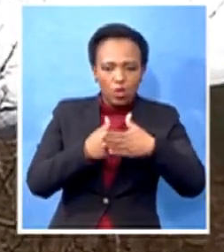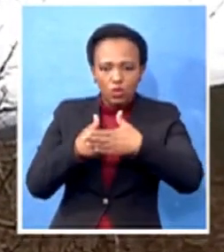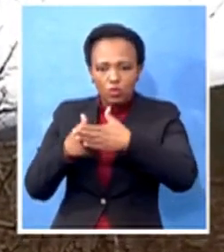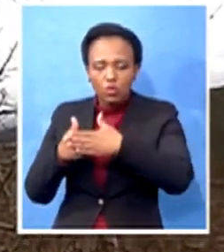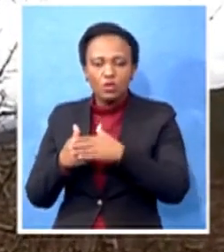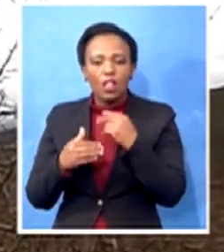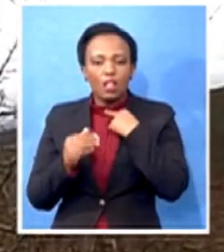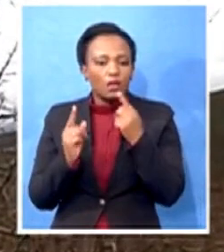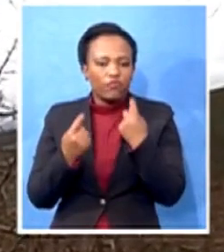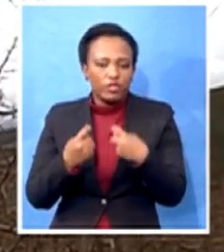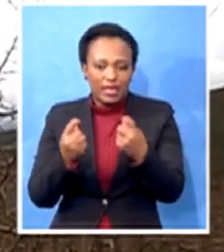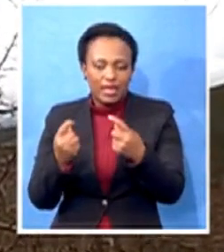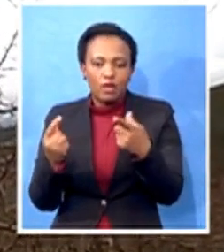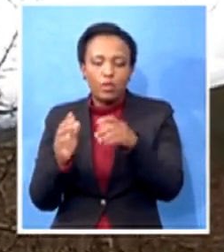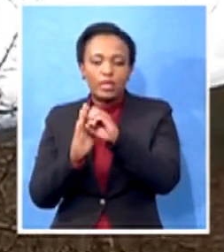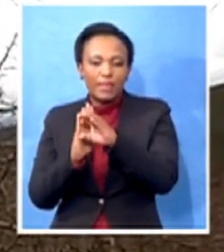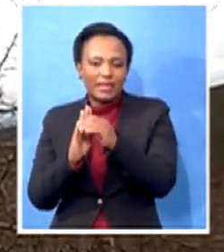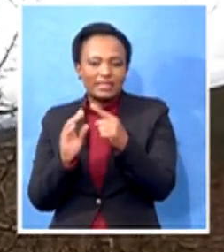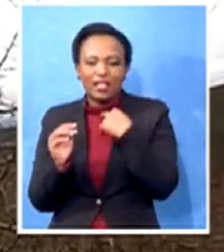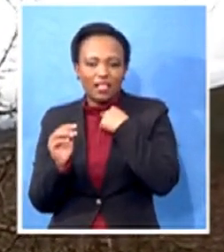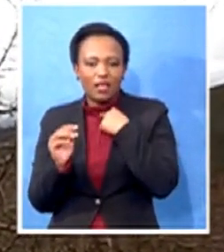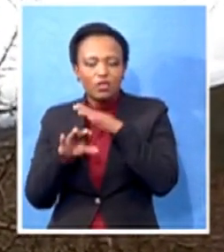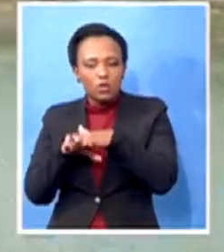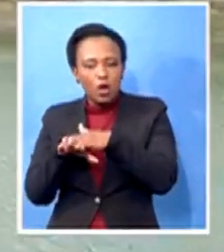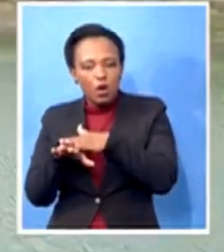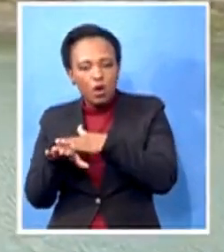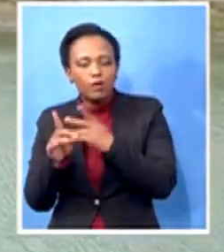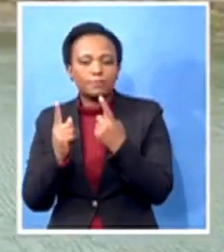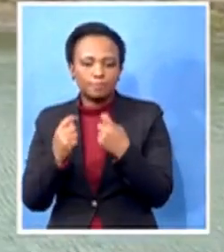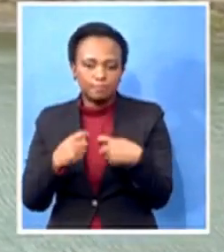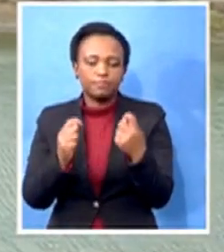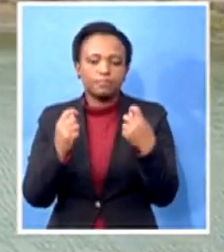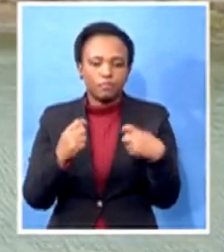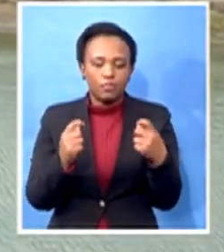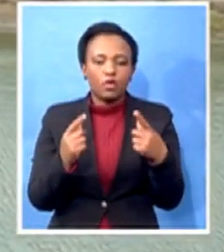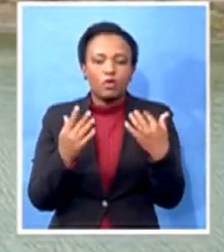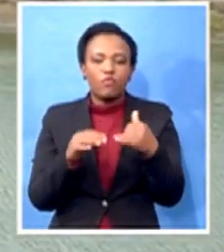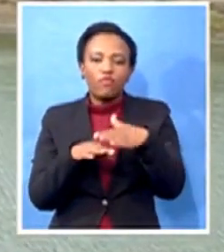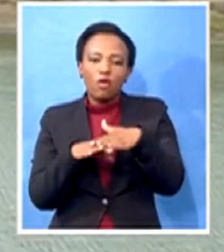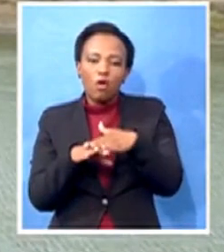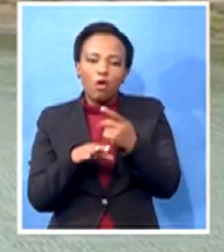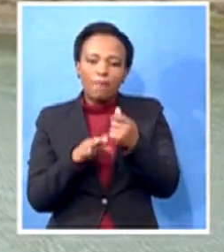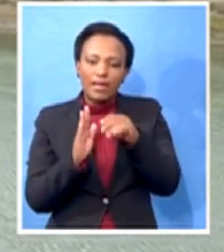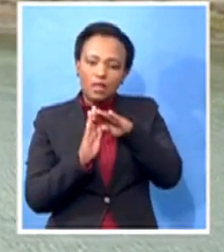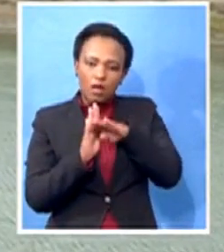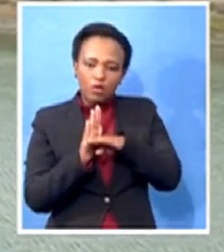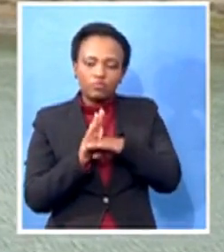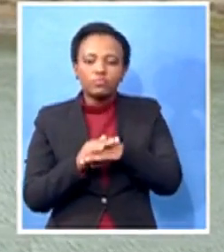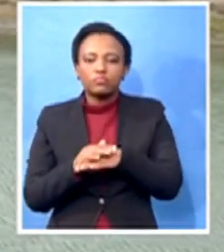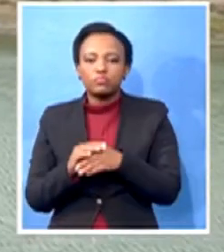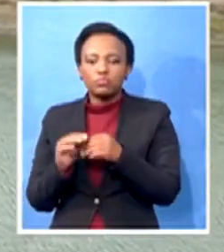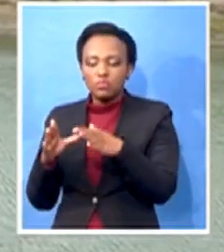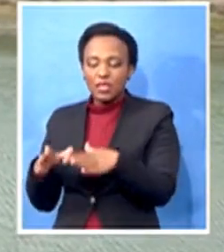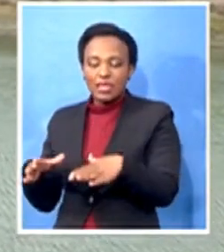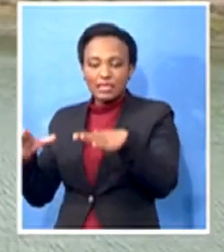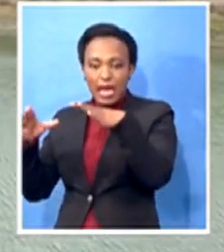in slow movement in obviously low prices. The Ontwikkelings Dam, which is the main water supply for farmers,